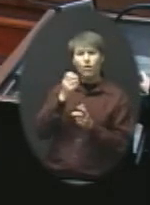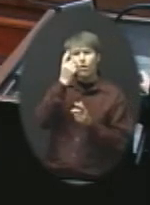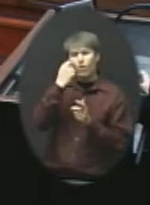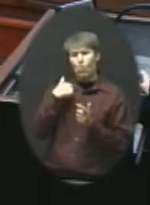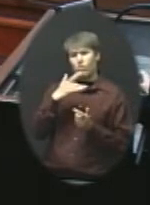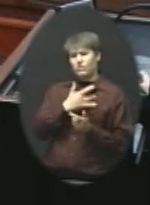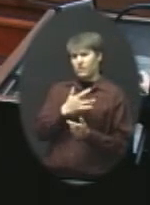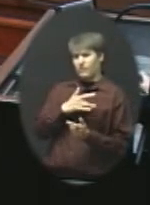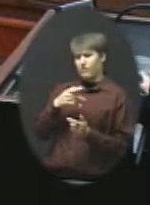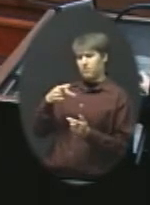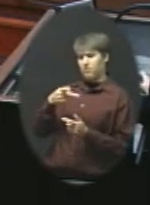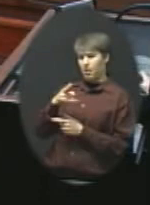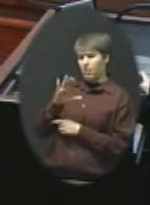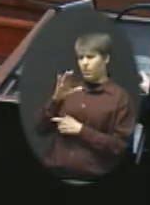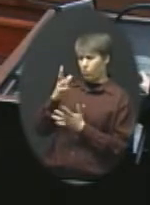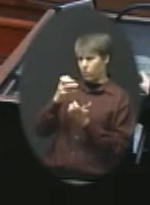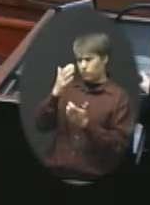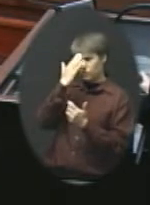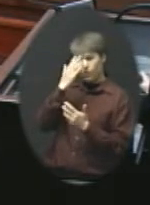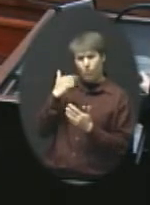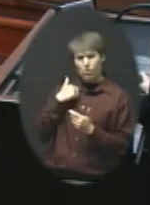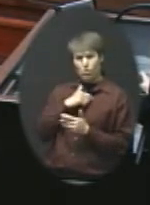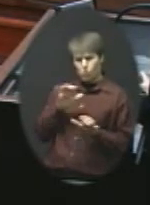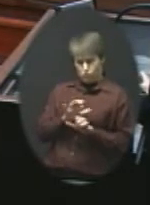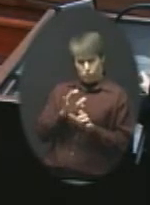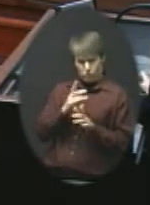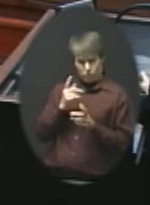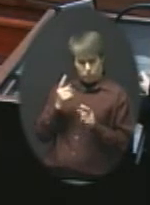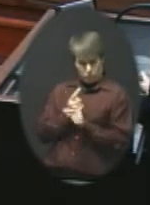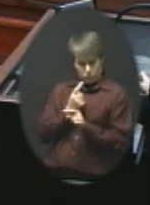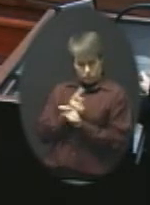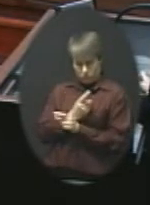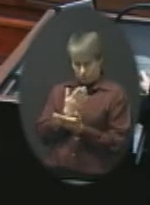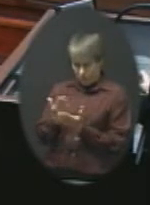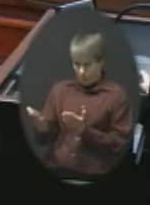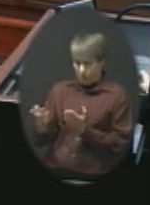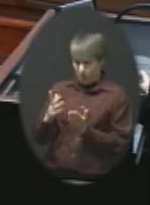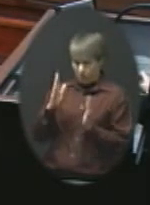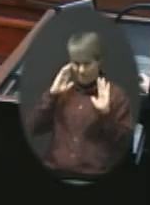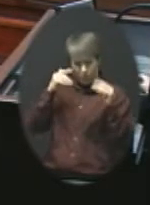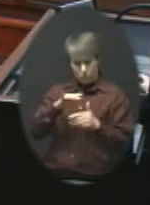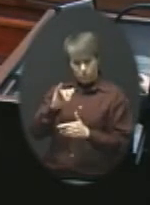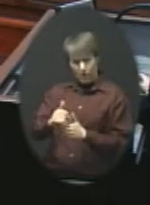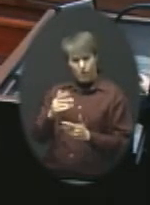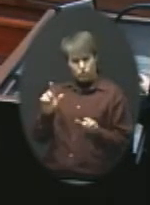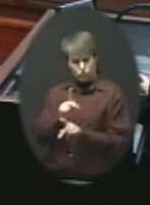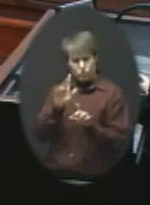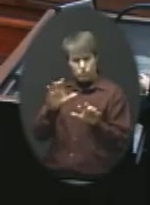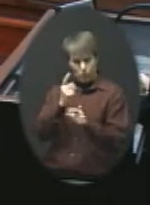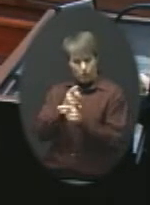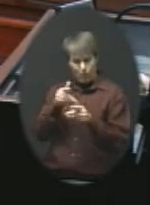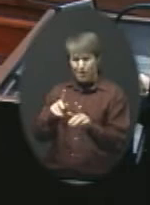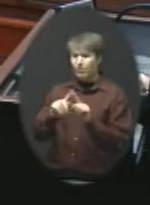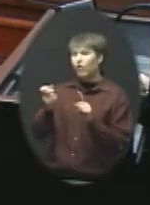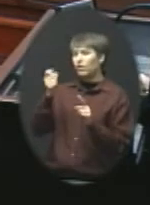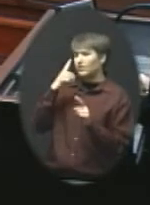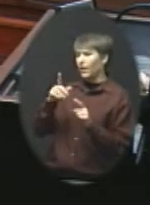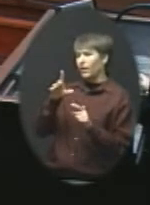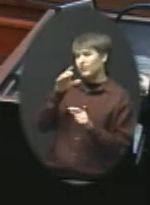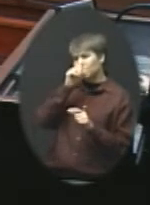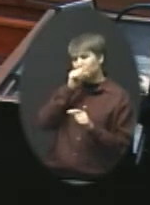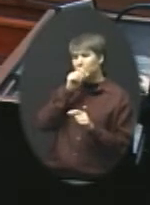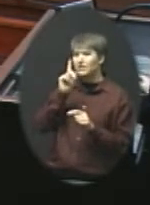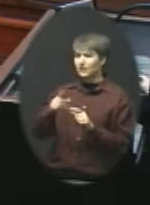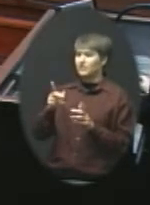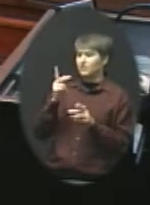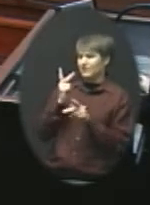public wants to know that we're doing our due diligence on this and getting it done and getting it done correctly. But I understand that there would be